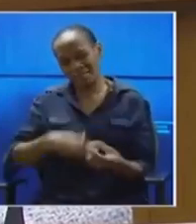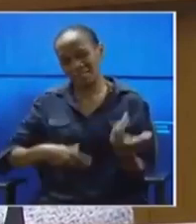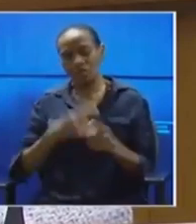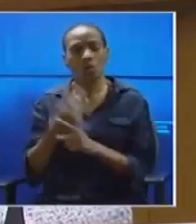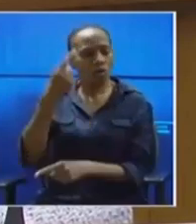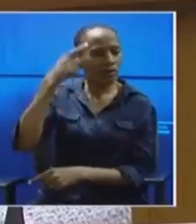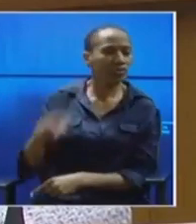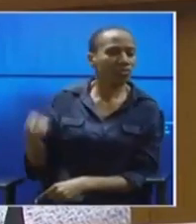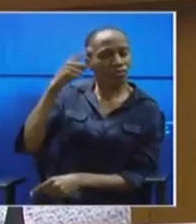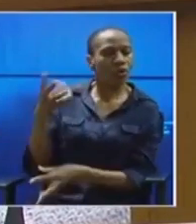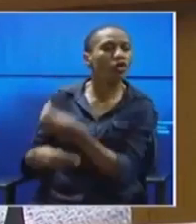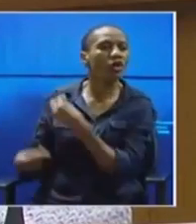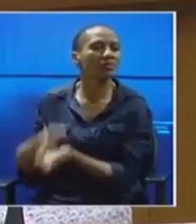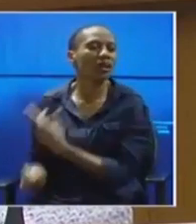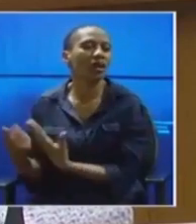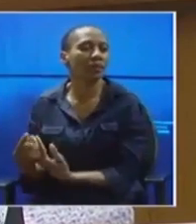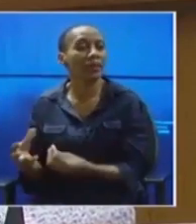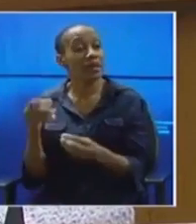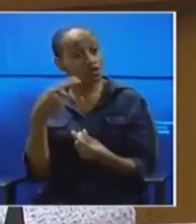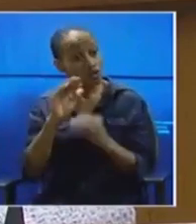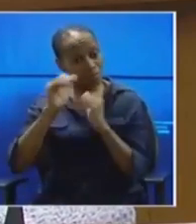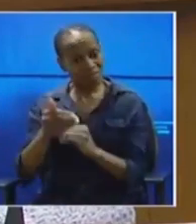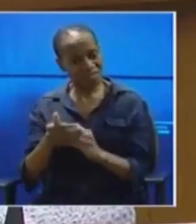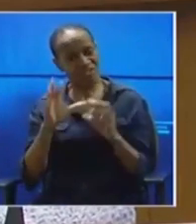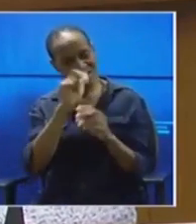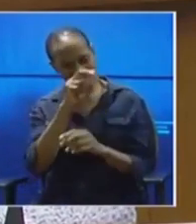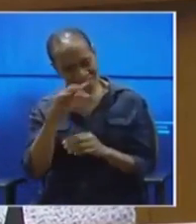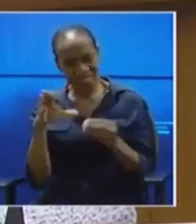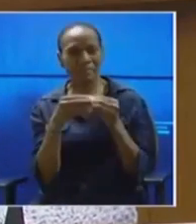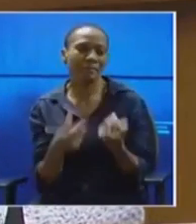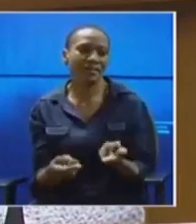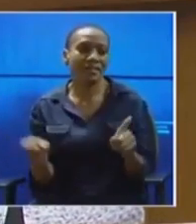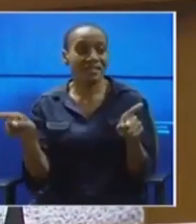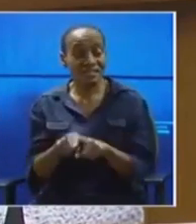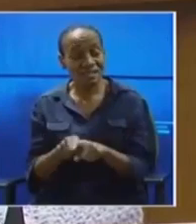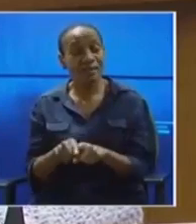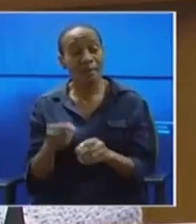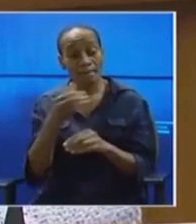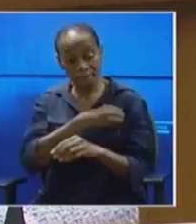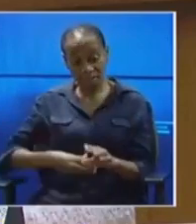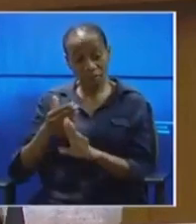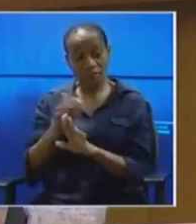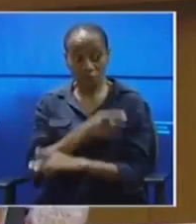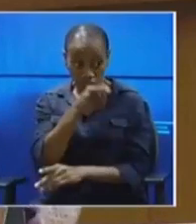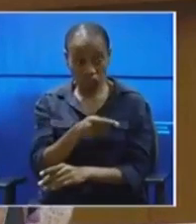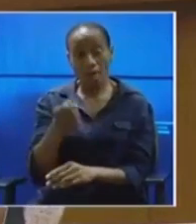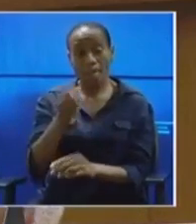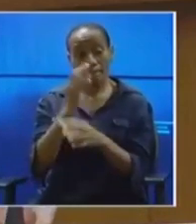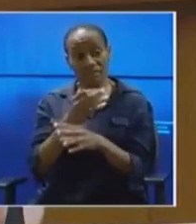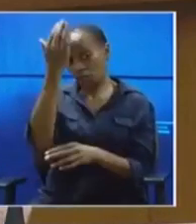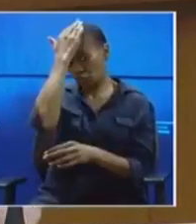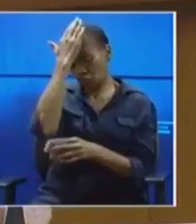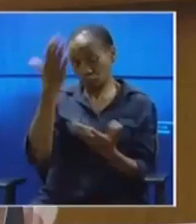eye to corruption by those in his party. No difference to your predecessor, Mr. Jacob Zuma.